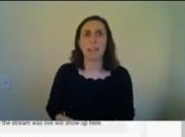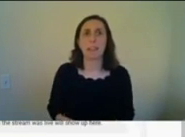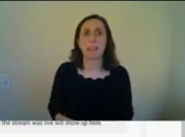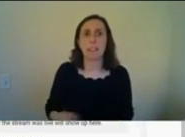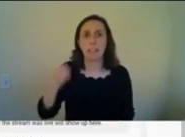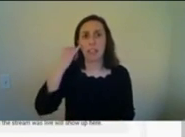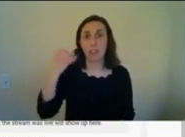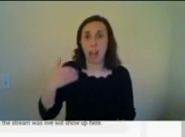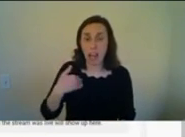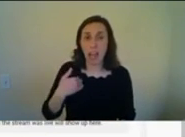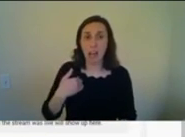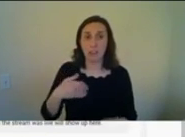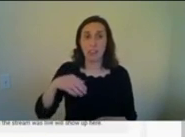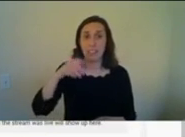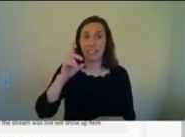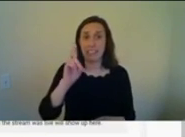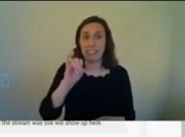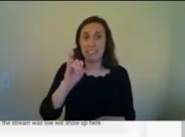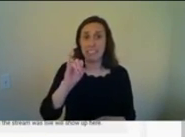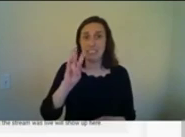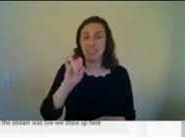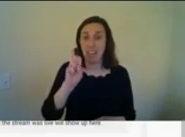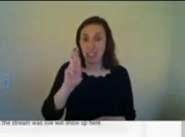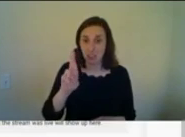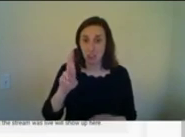and multiply it by the quotient,